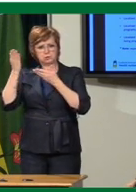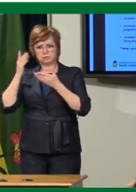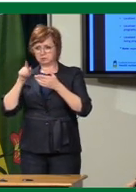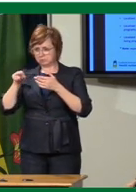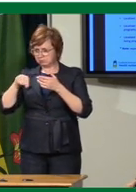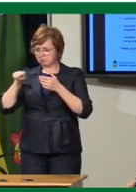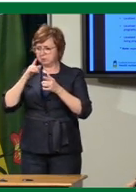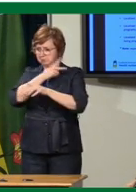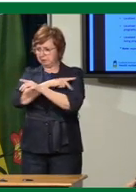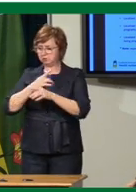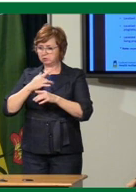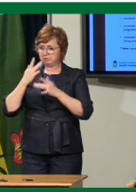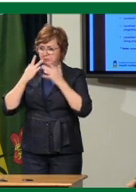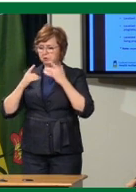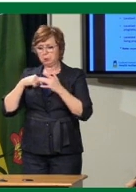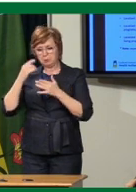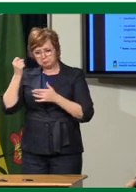patients.